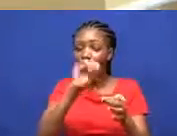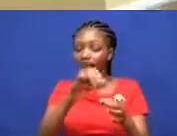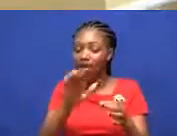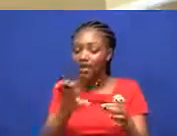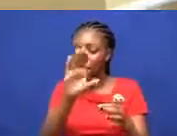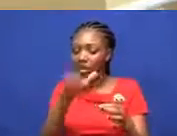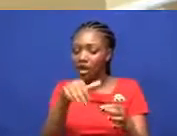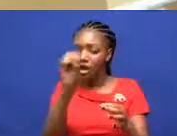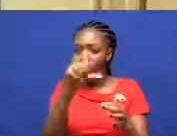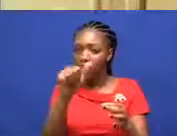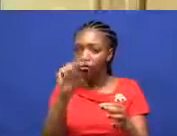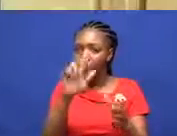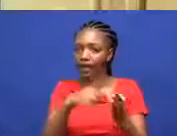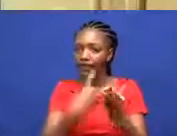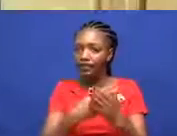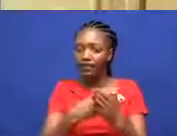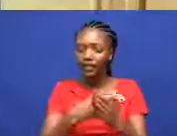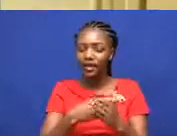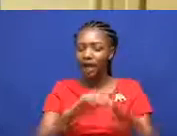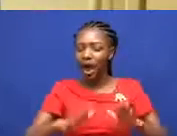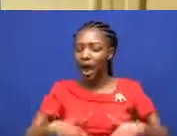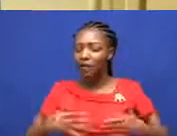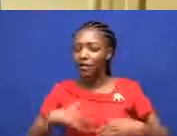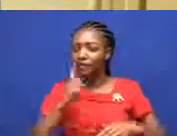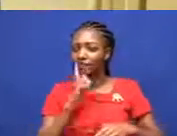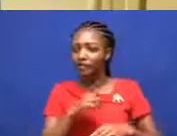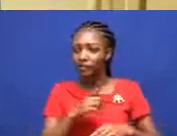his mentor. DJ